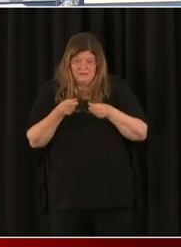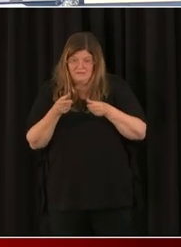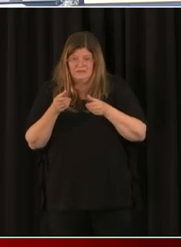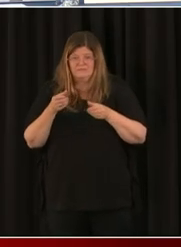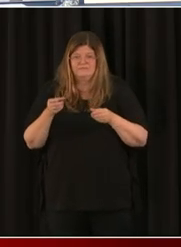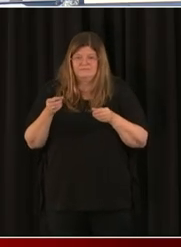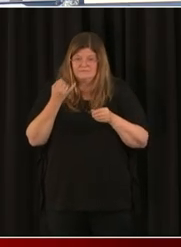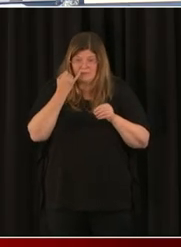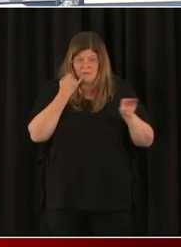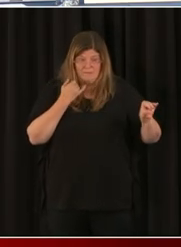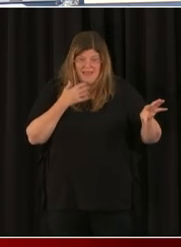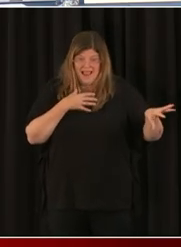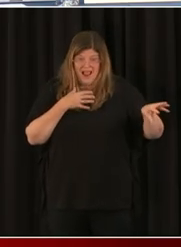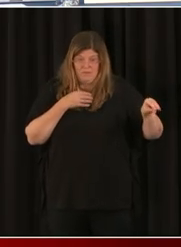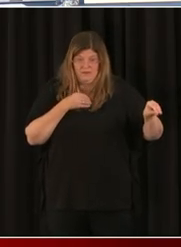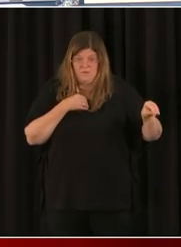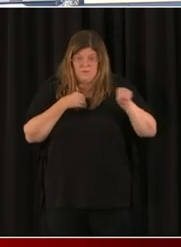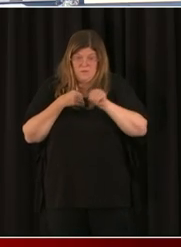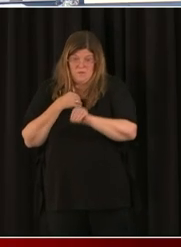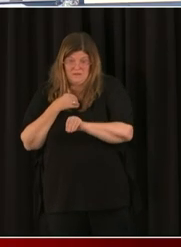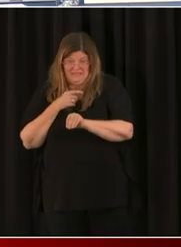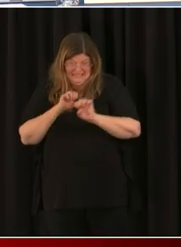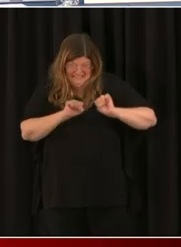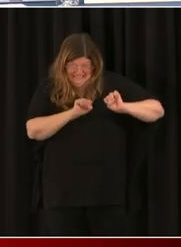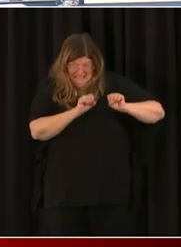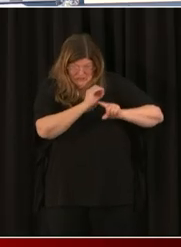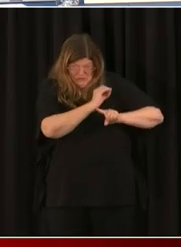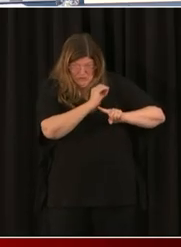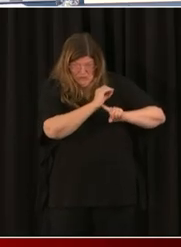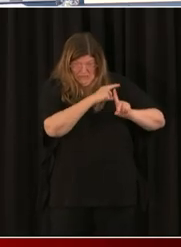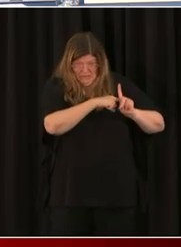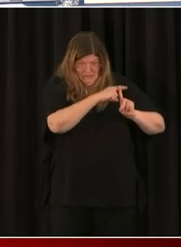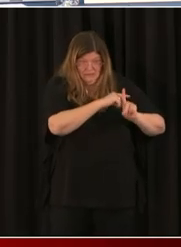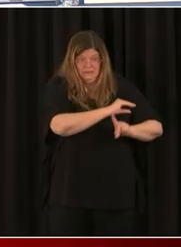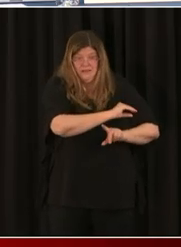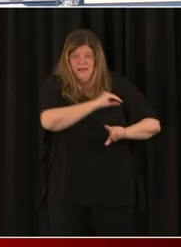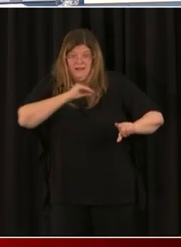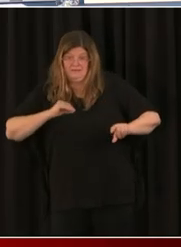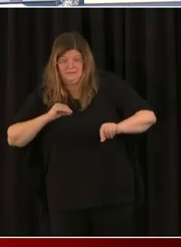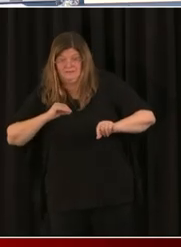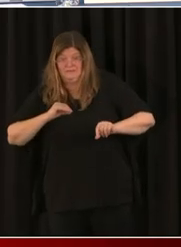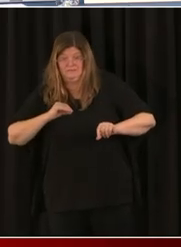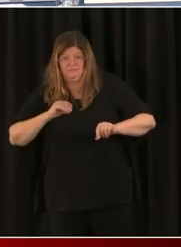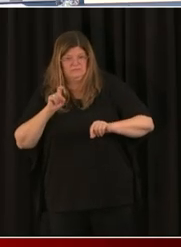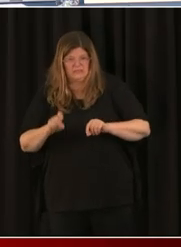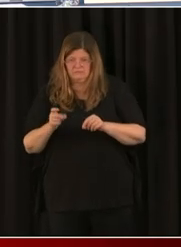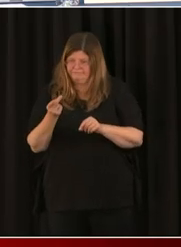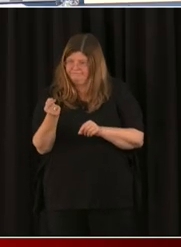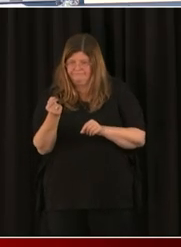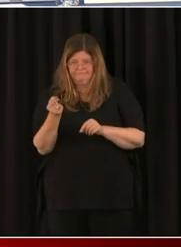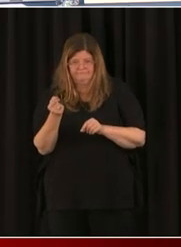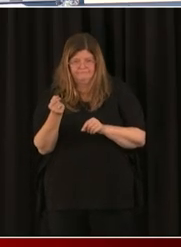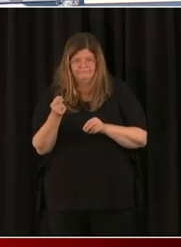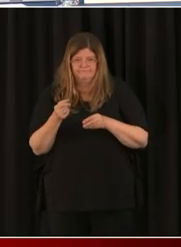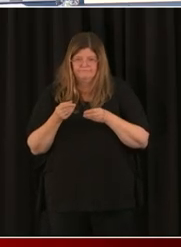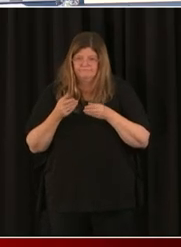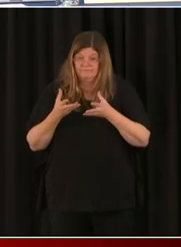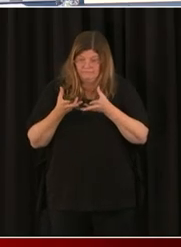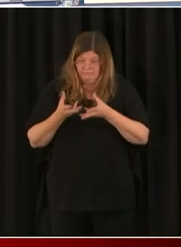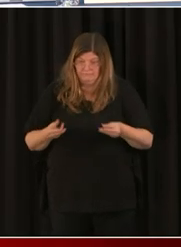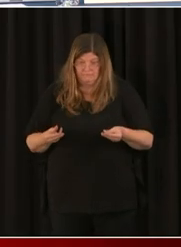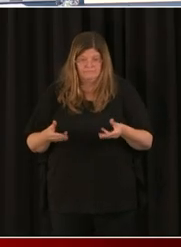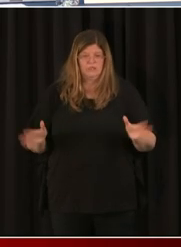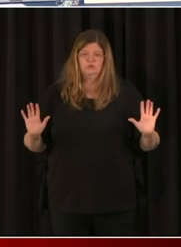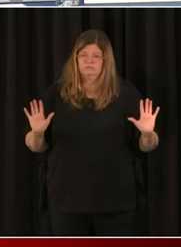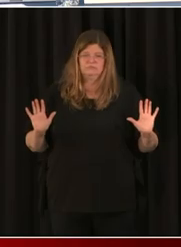from the sub-zero Arctic temperatures to refrigerator, you have a certain period of time that you can use it. And once it's thawed, you have a